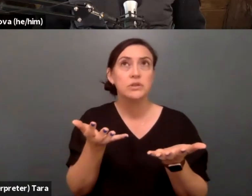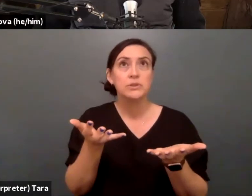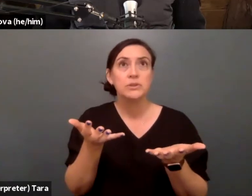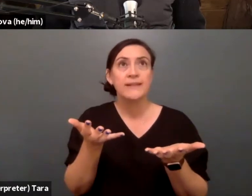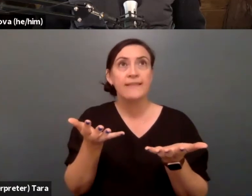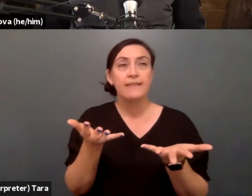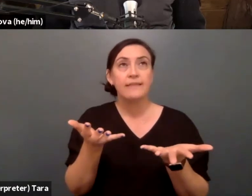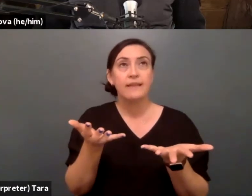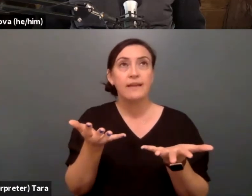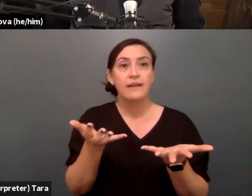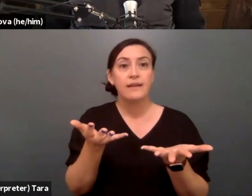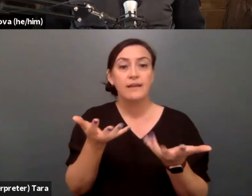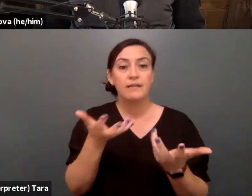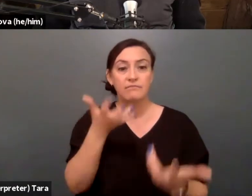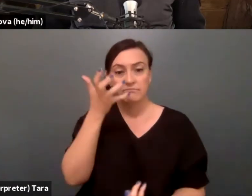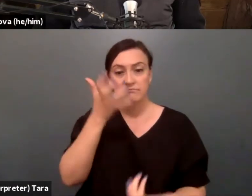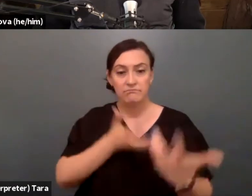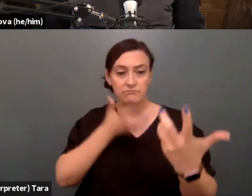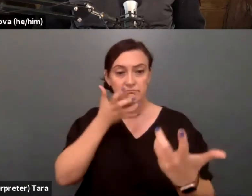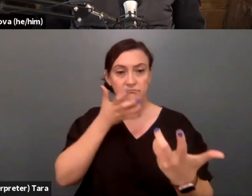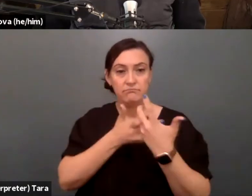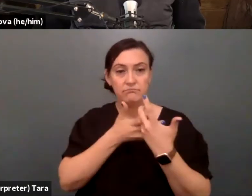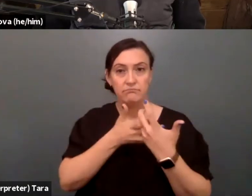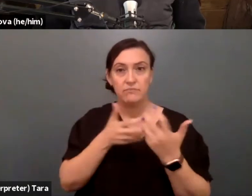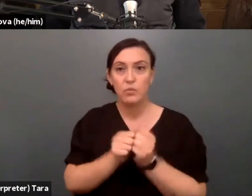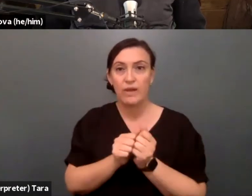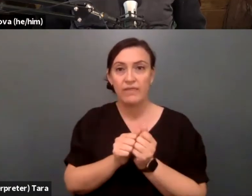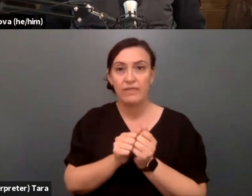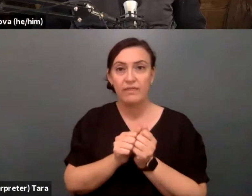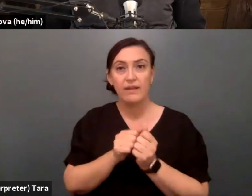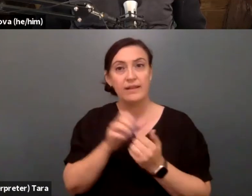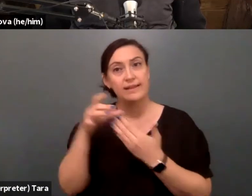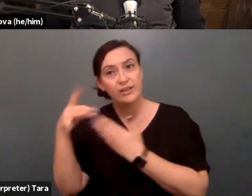the incongruence between leadership and power